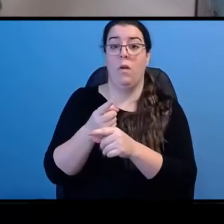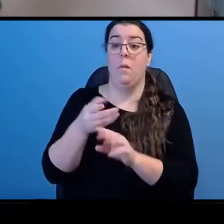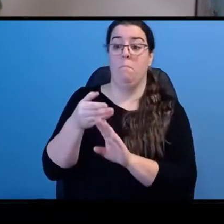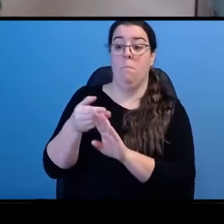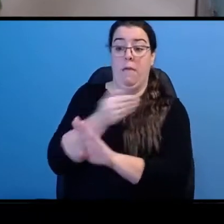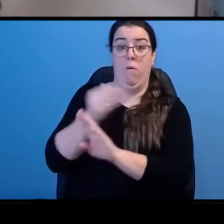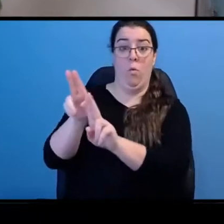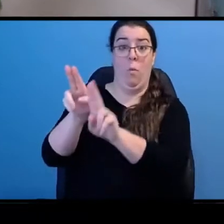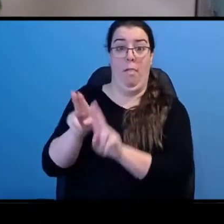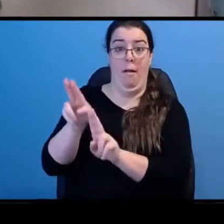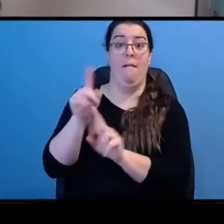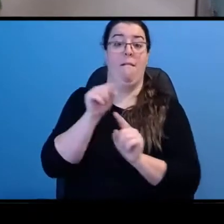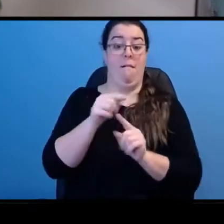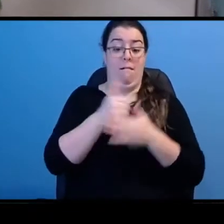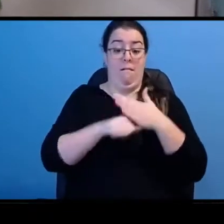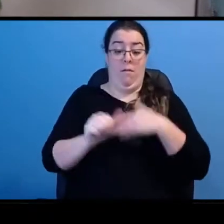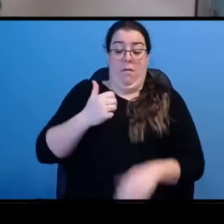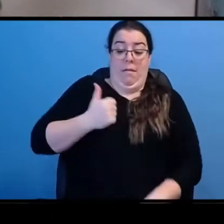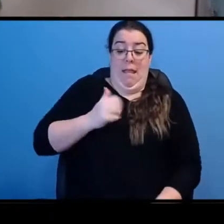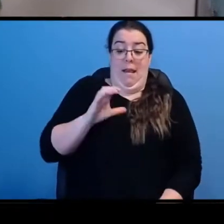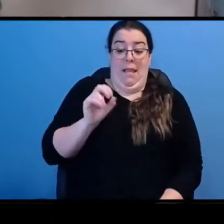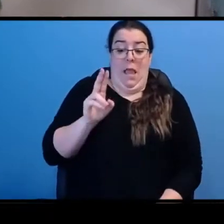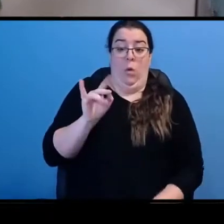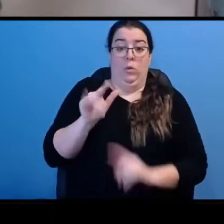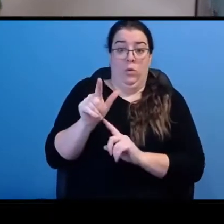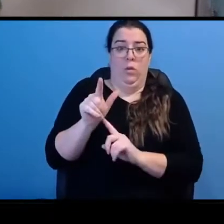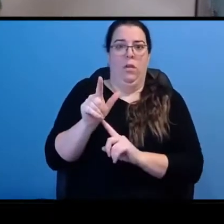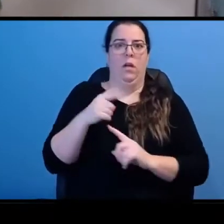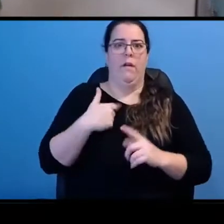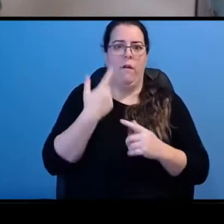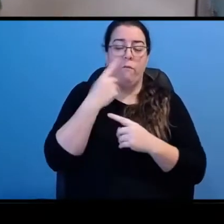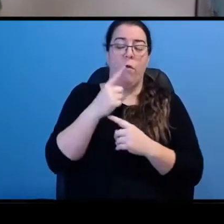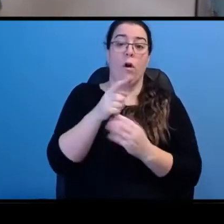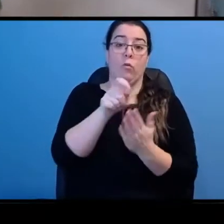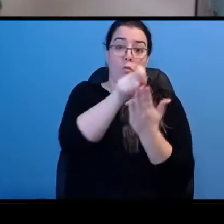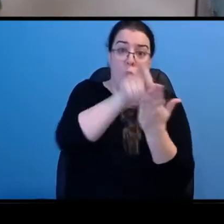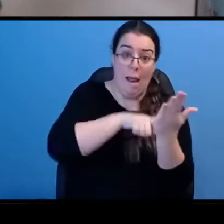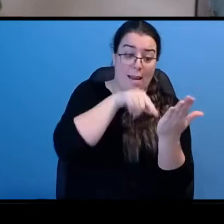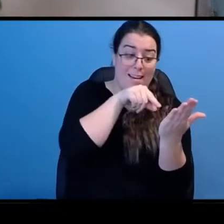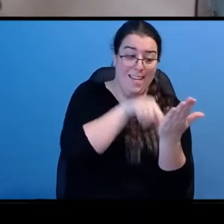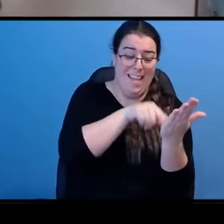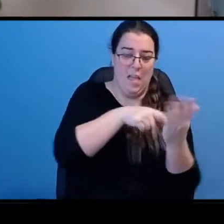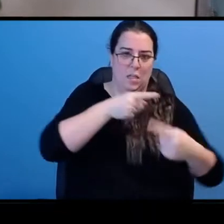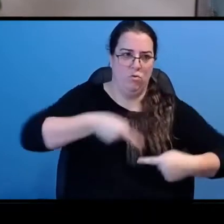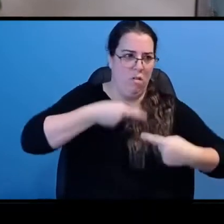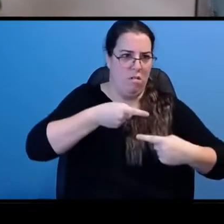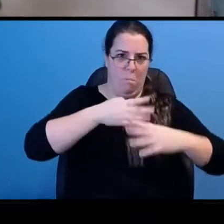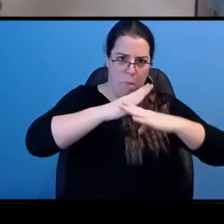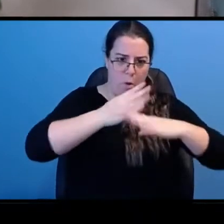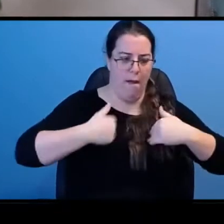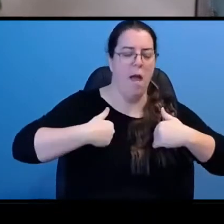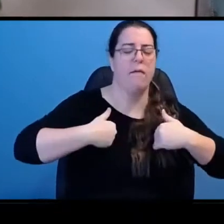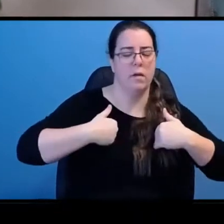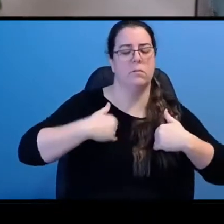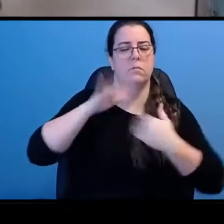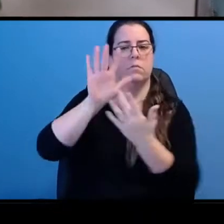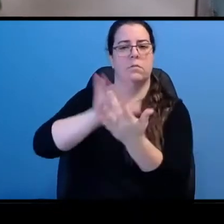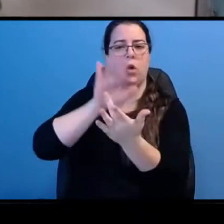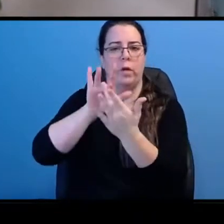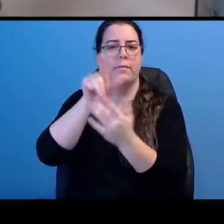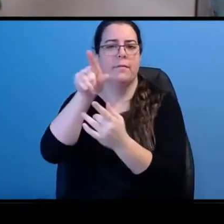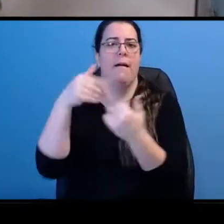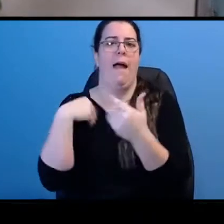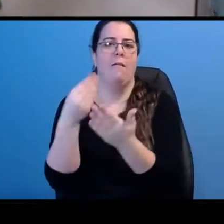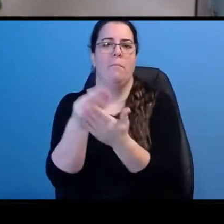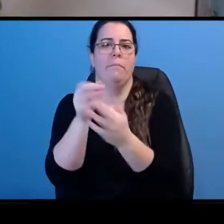facilitating the grant writing process, that you can access that through Canada Council as well is really important. And you